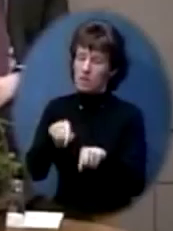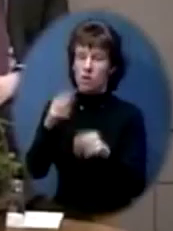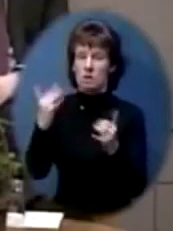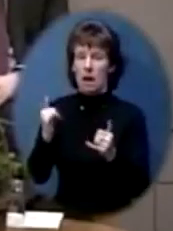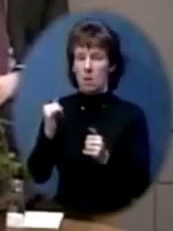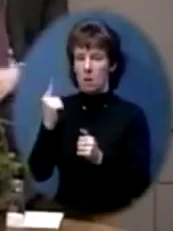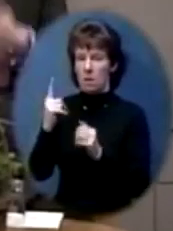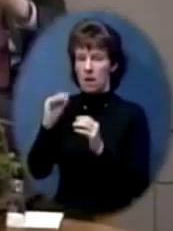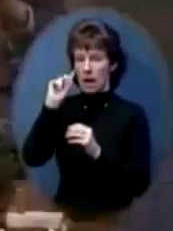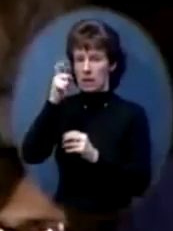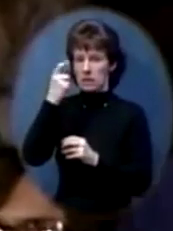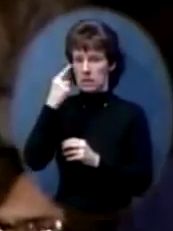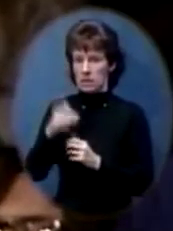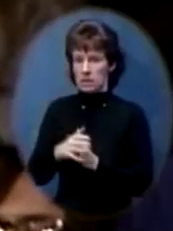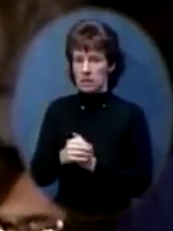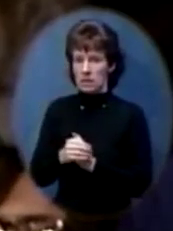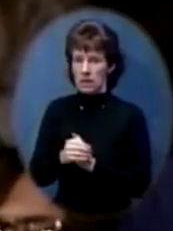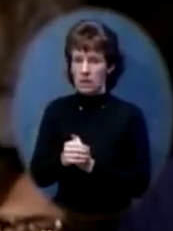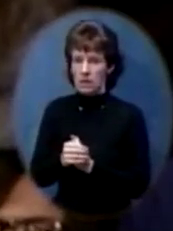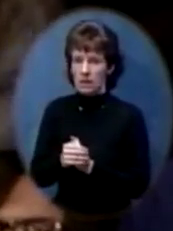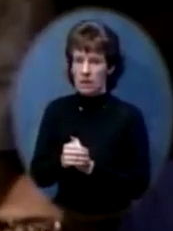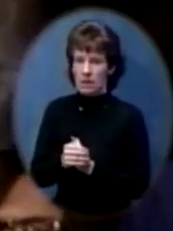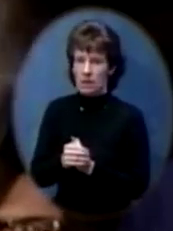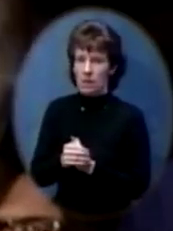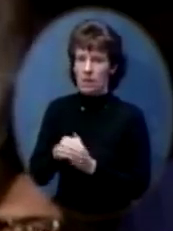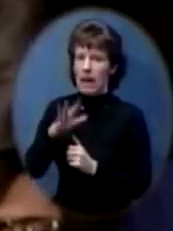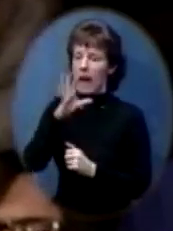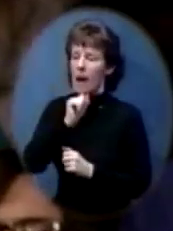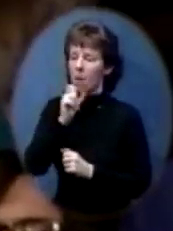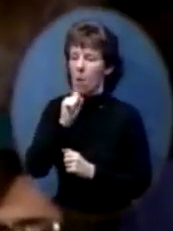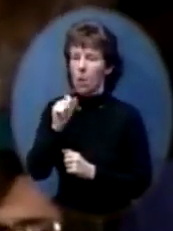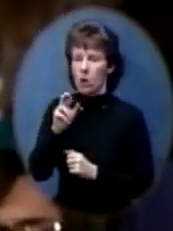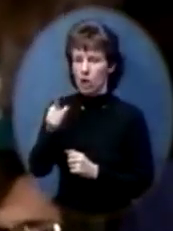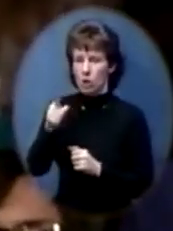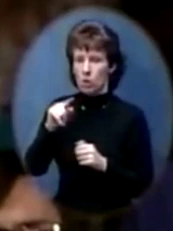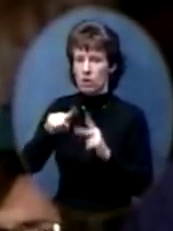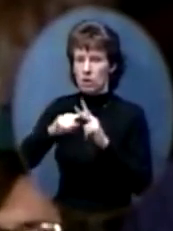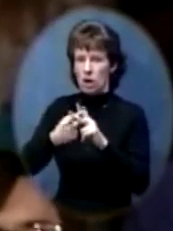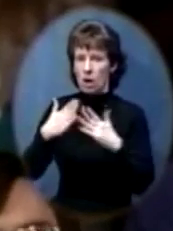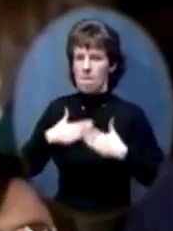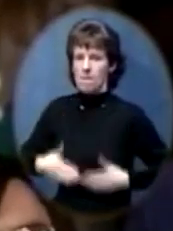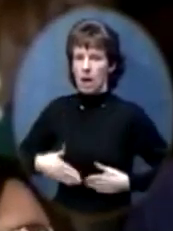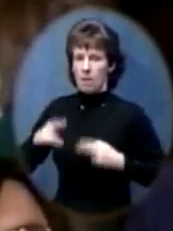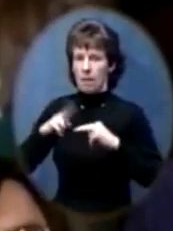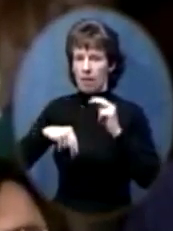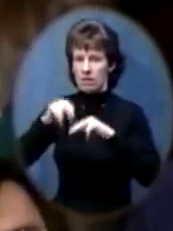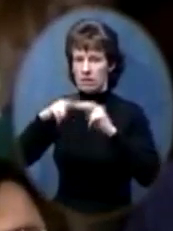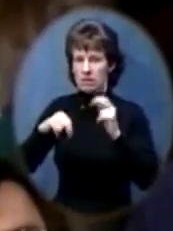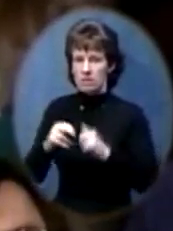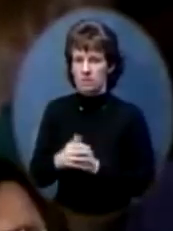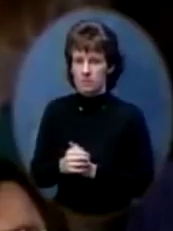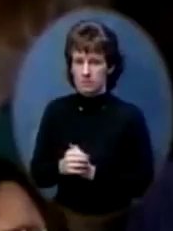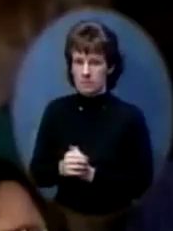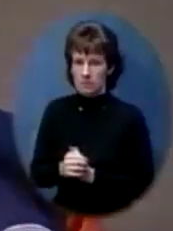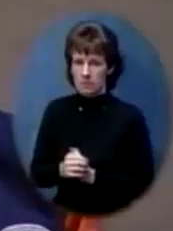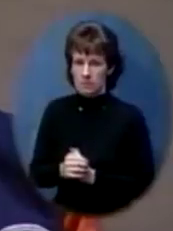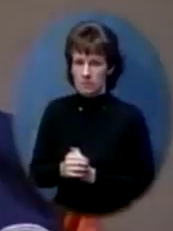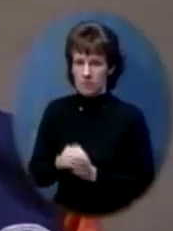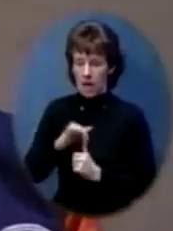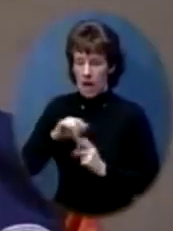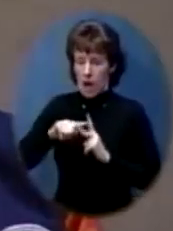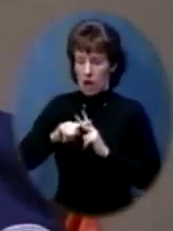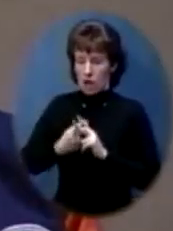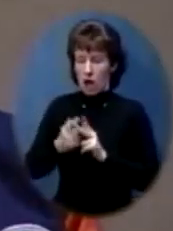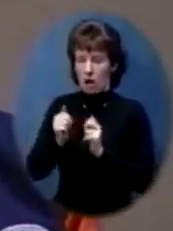go here to Augusta, then to Bangor. You have a question? Okay. About what? How old were you when you started to bodybuild? Well, first of all, I